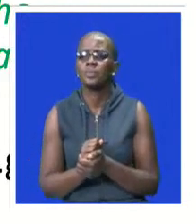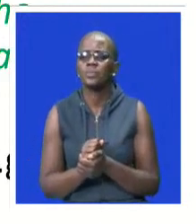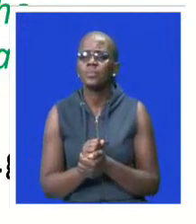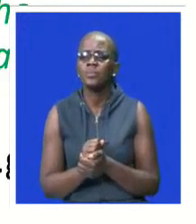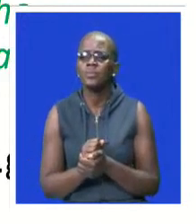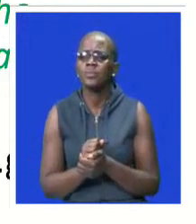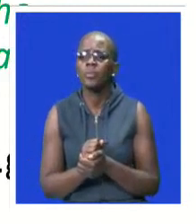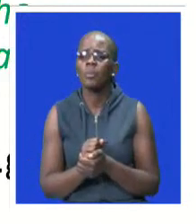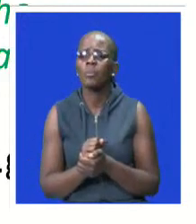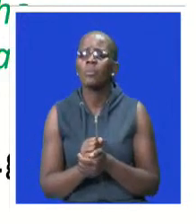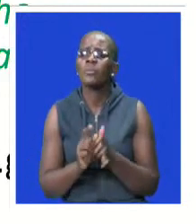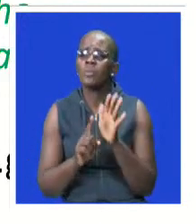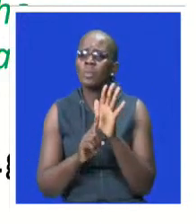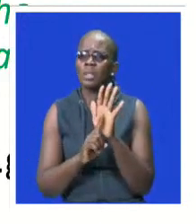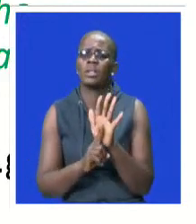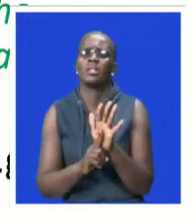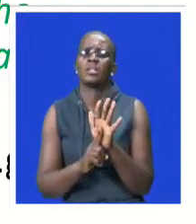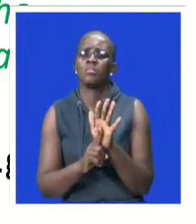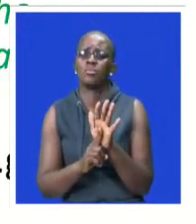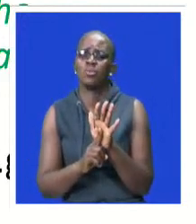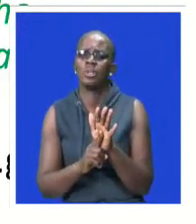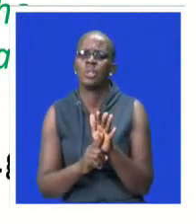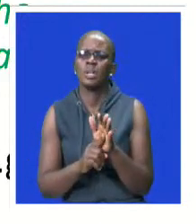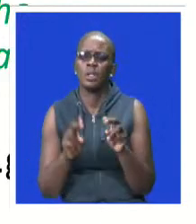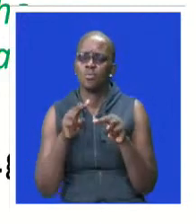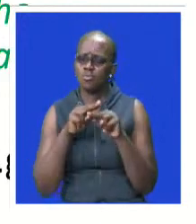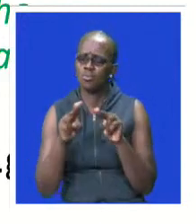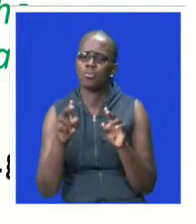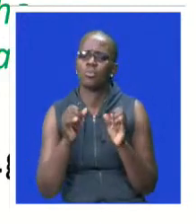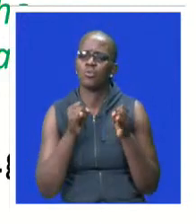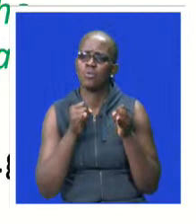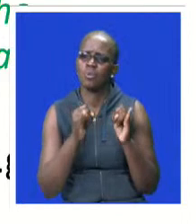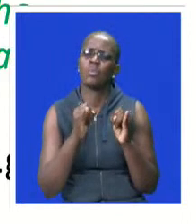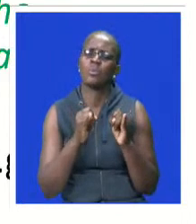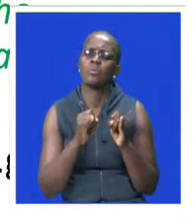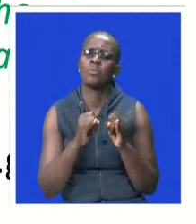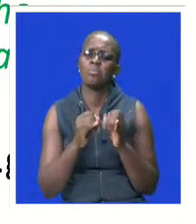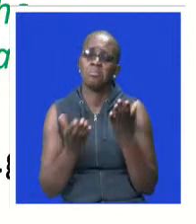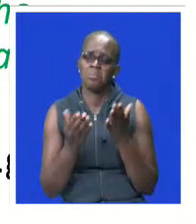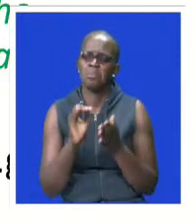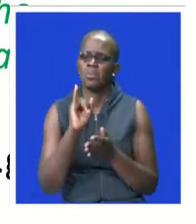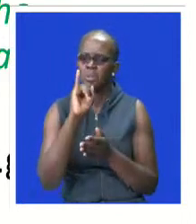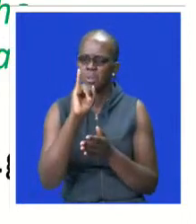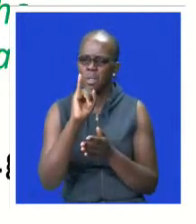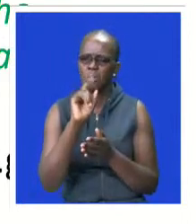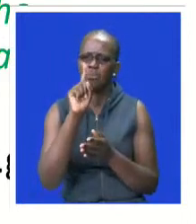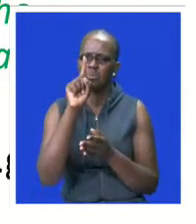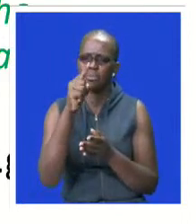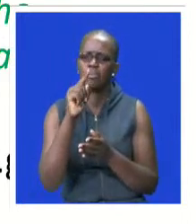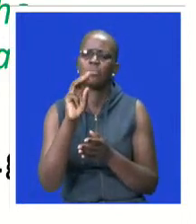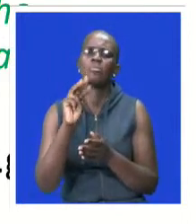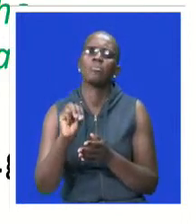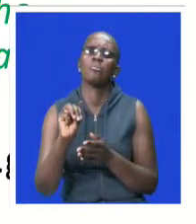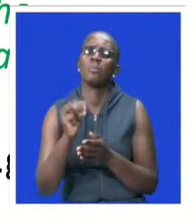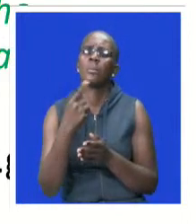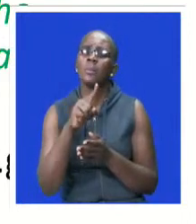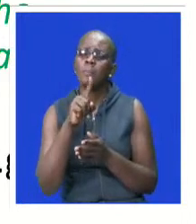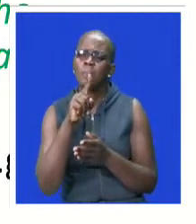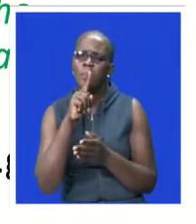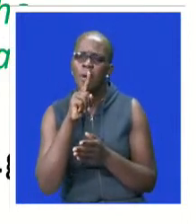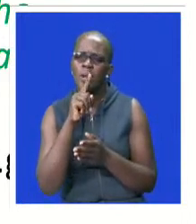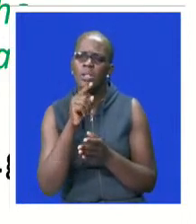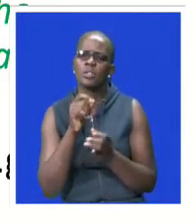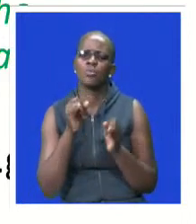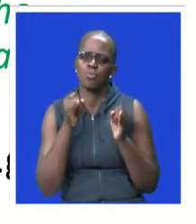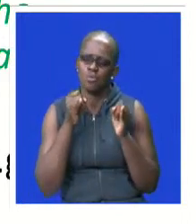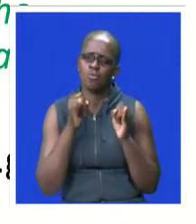say I have, so which basically that will be an I apostrophe VE, and then while in formal writing we are going to use the